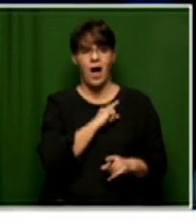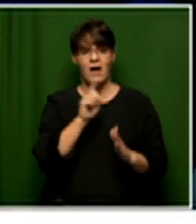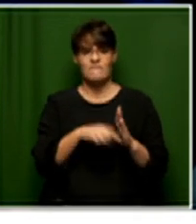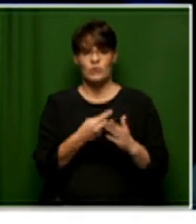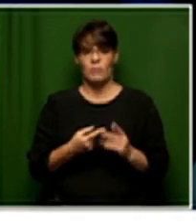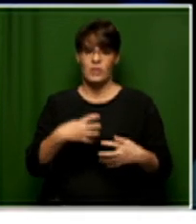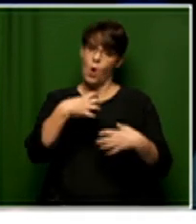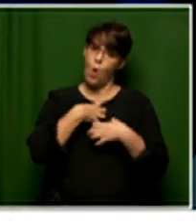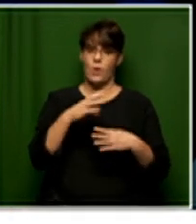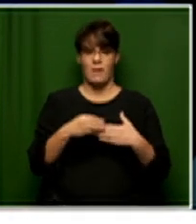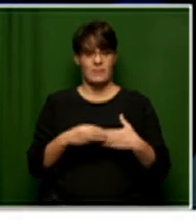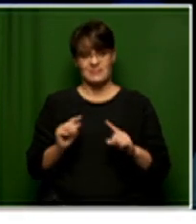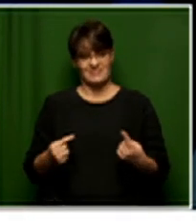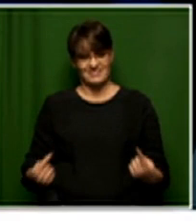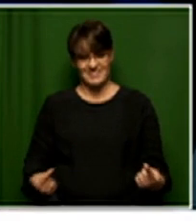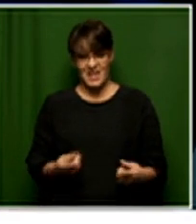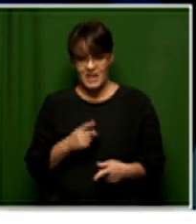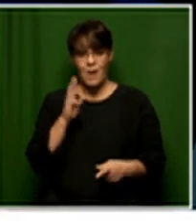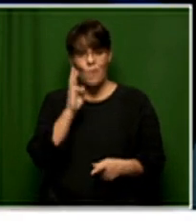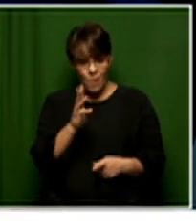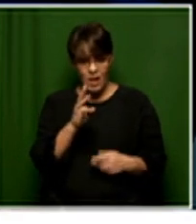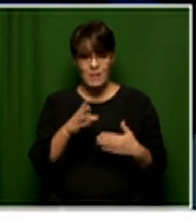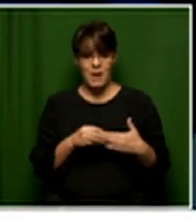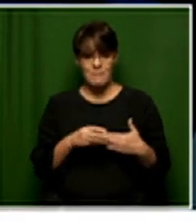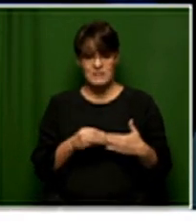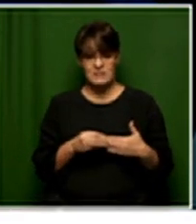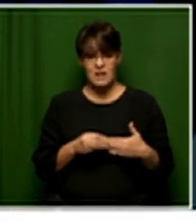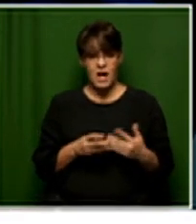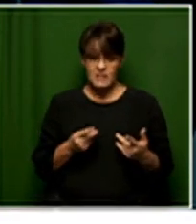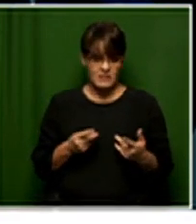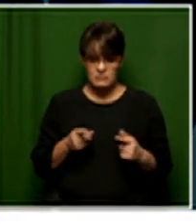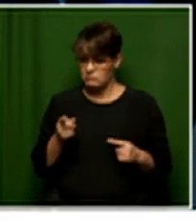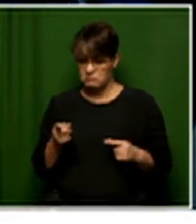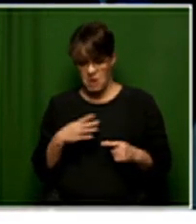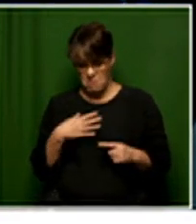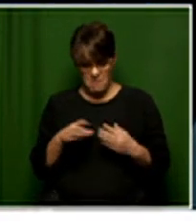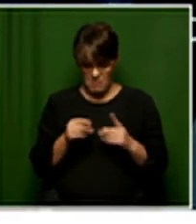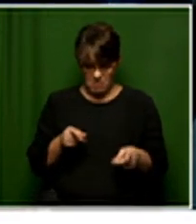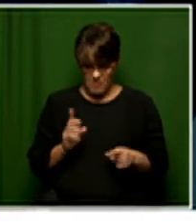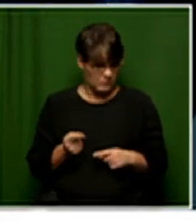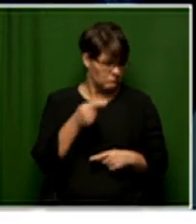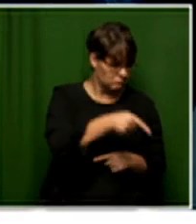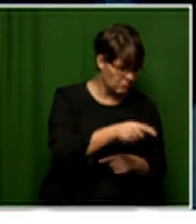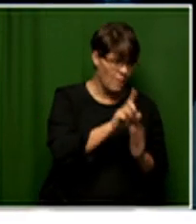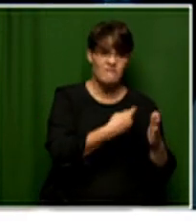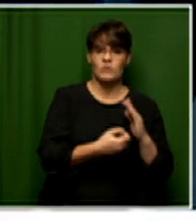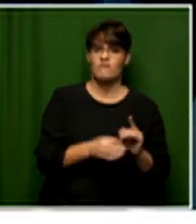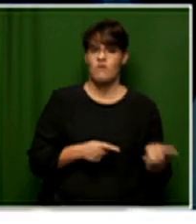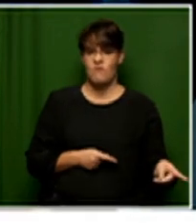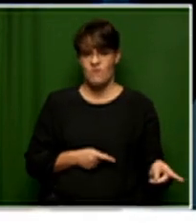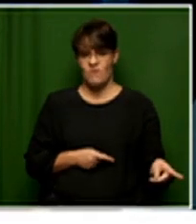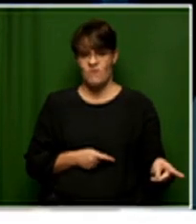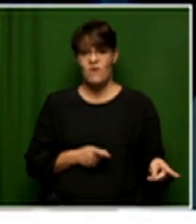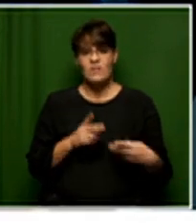voted for by its own members. There will be people who are not members of a party but vote for it. So there are